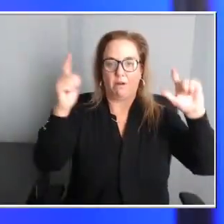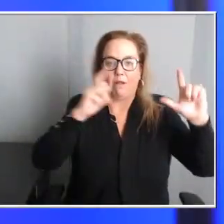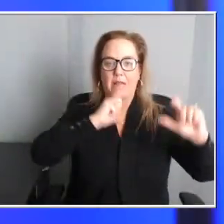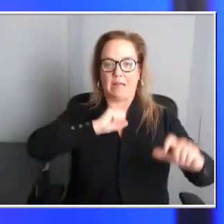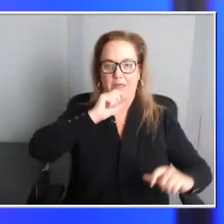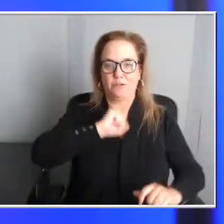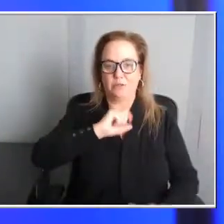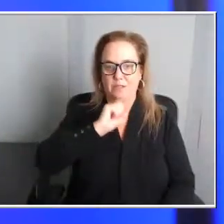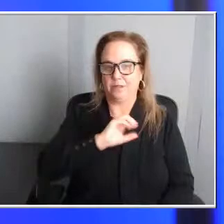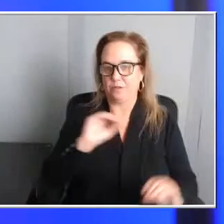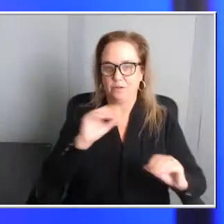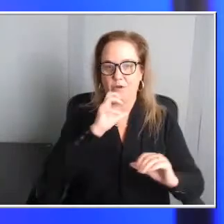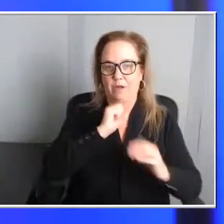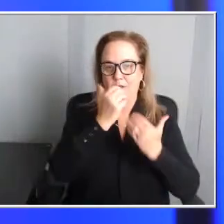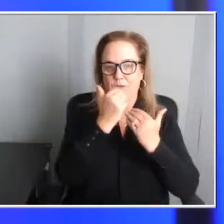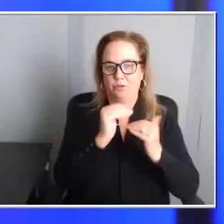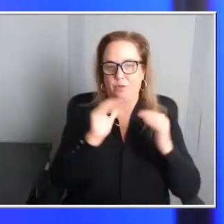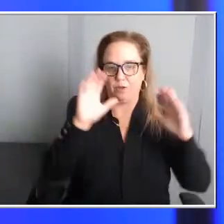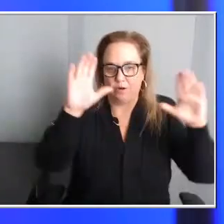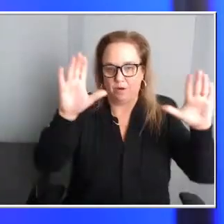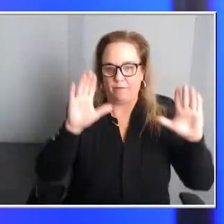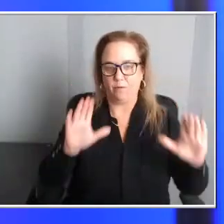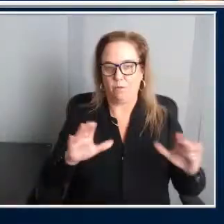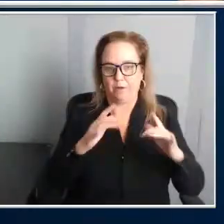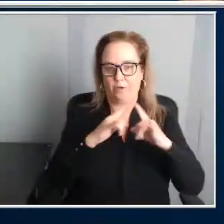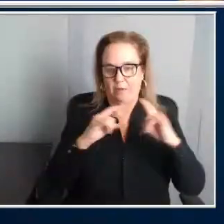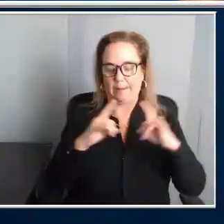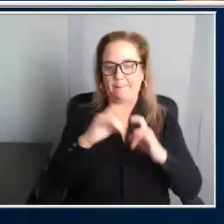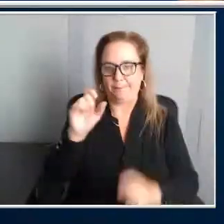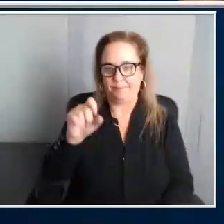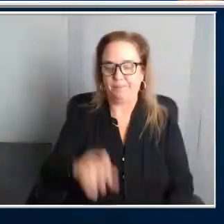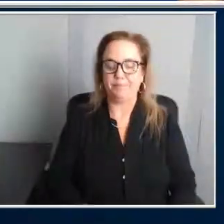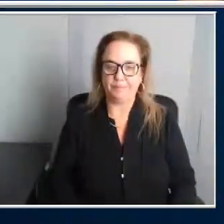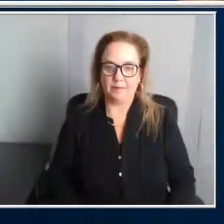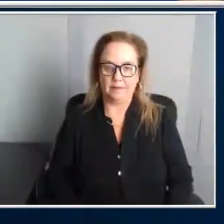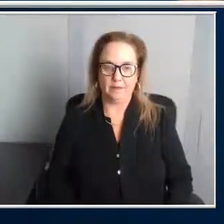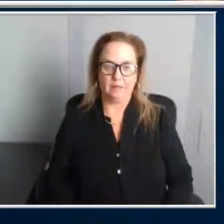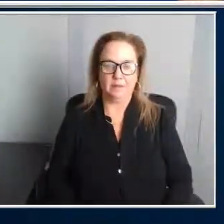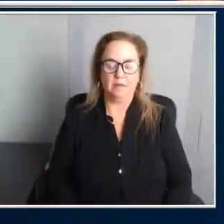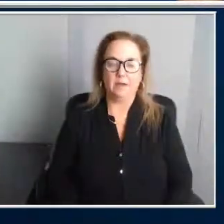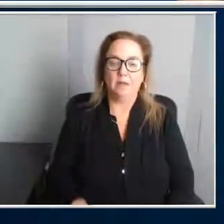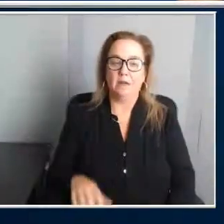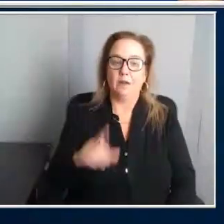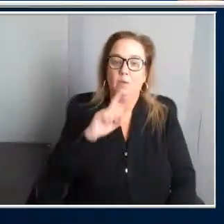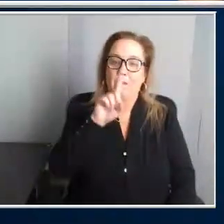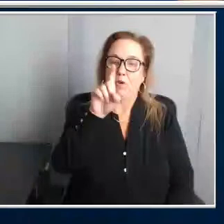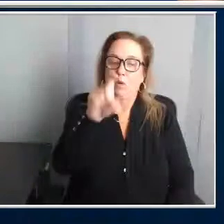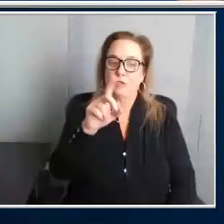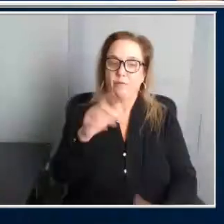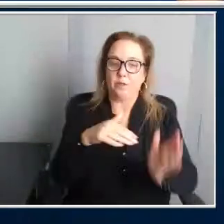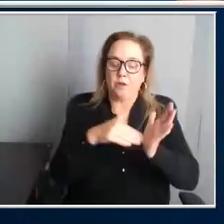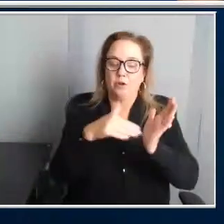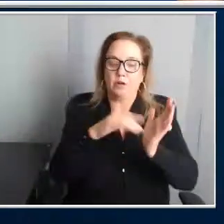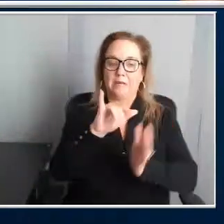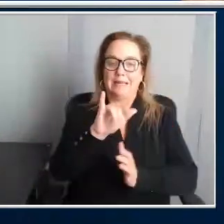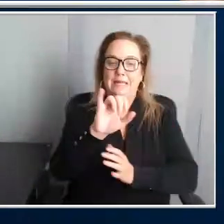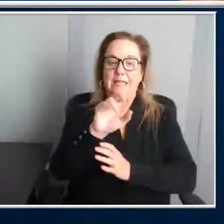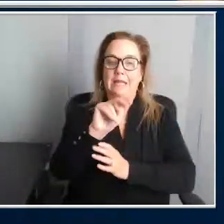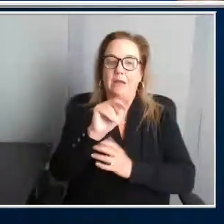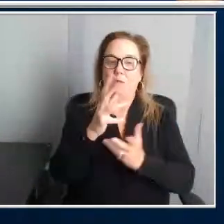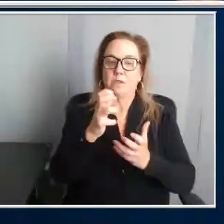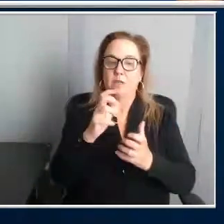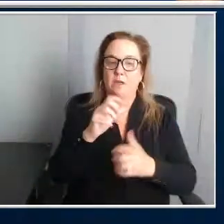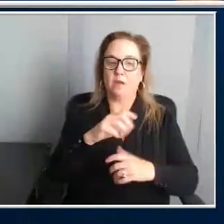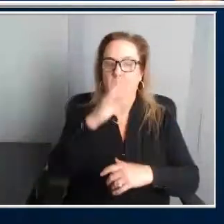sounds like age restrictions. It's a wonderful camp, yeah. Yen Liang has a question for our doctors. Yen would like to know, would a